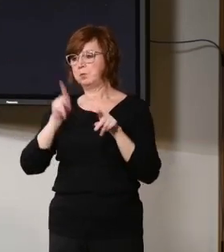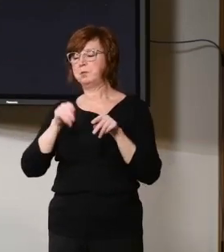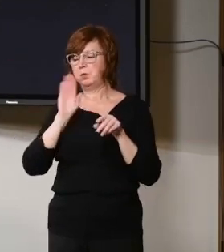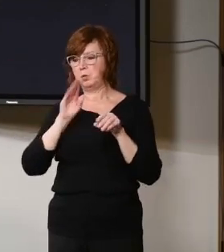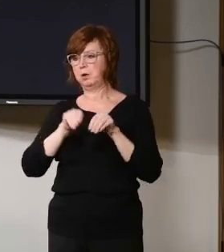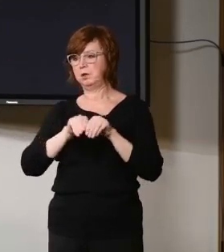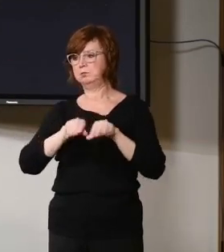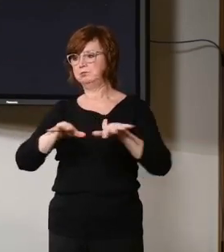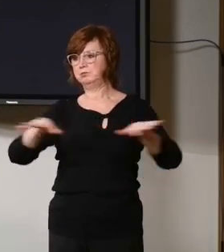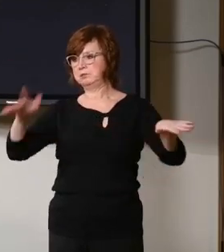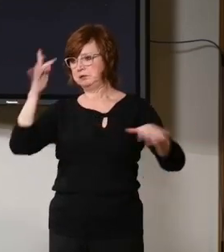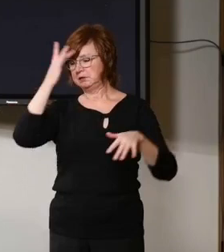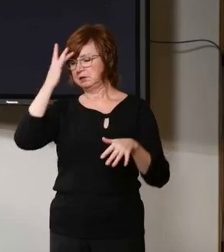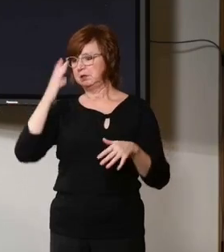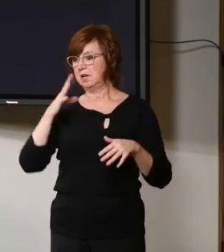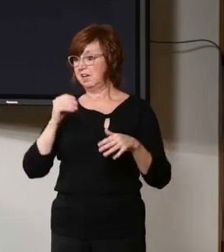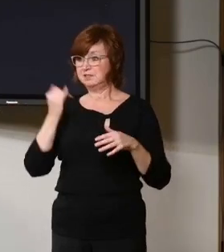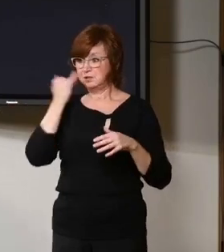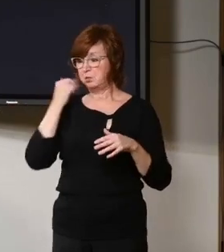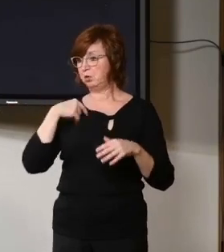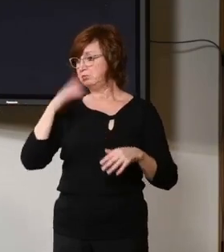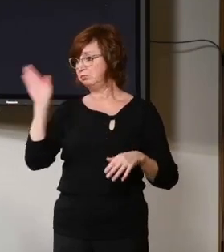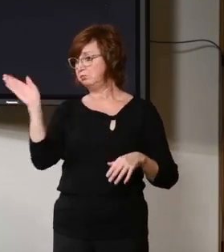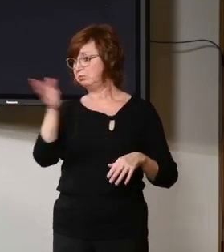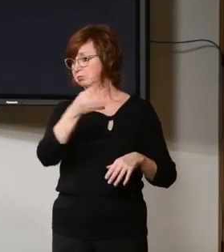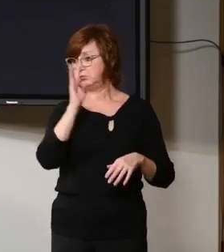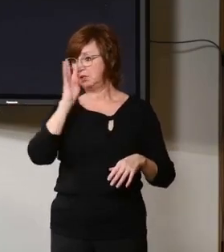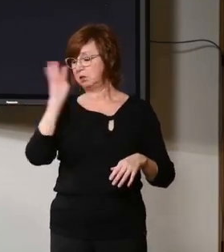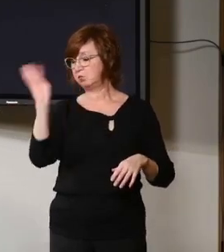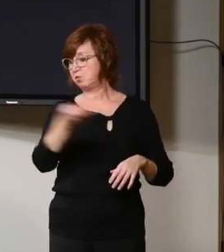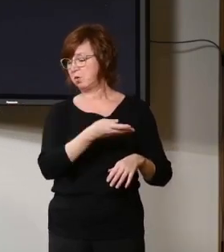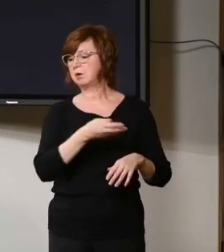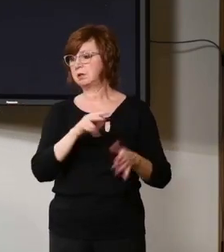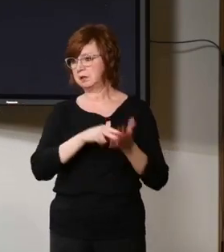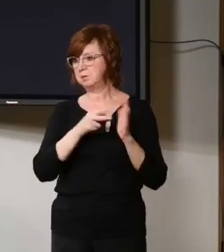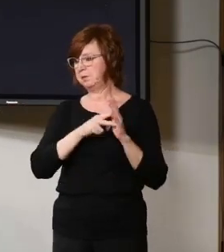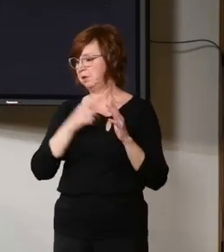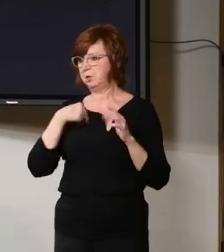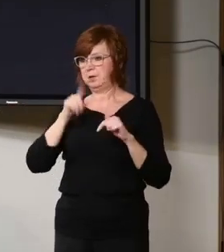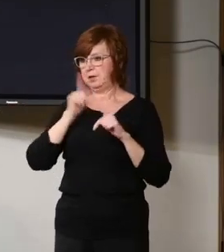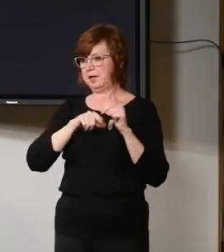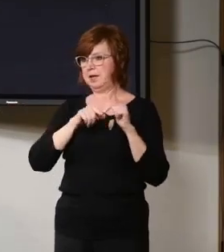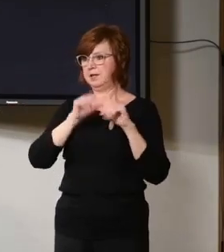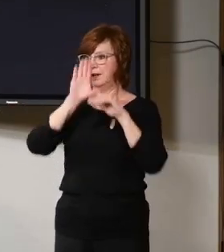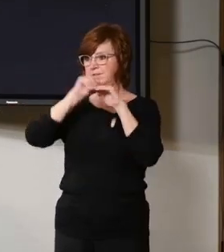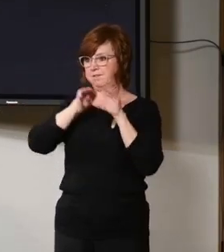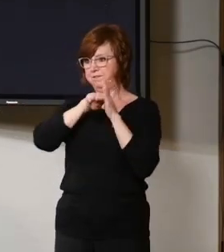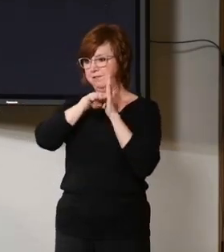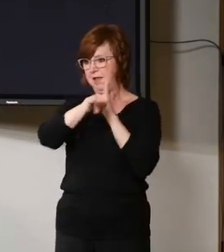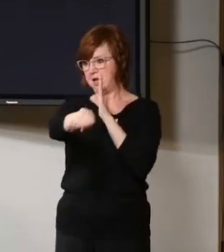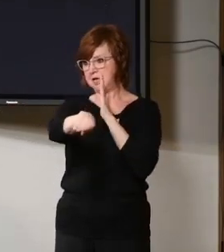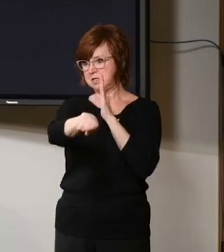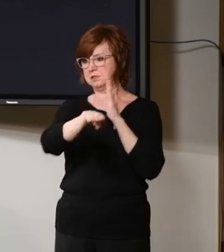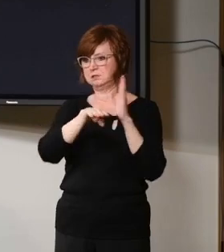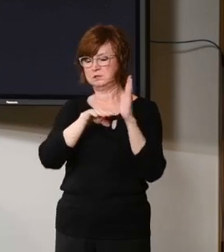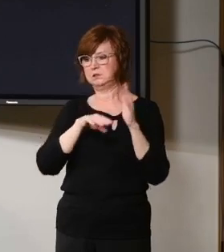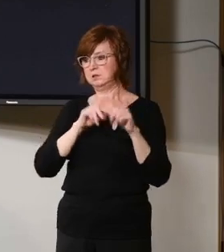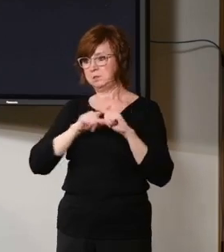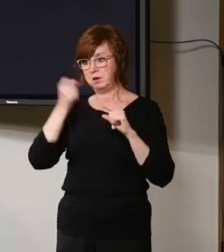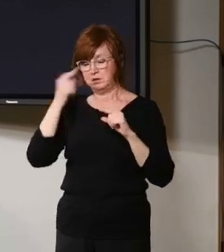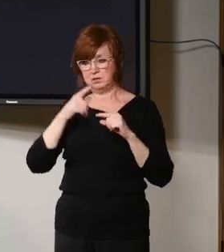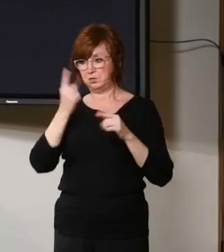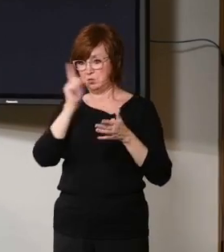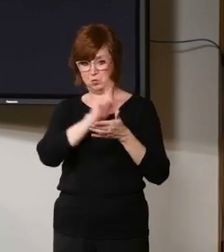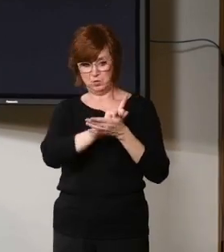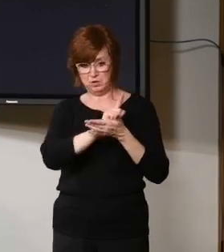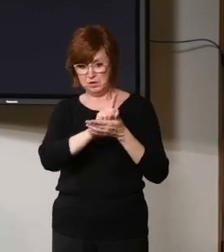curve. And my last comment would be that as we get more and more cases, it does take sometimes 1 to 2 weeks